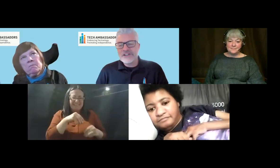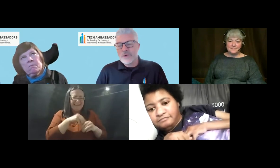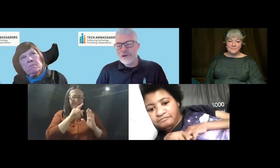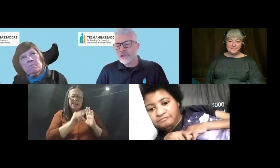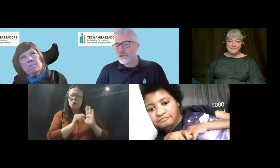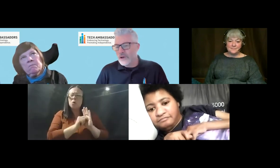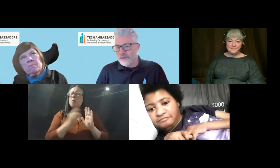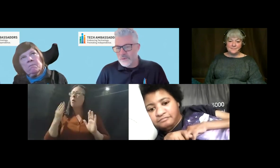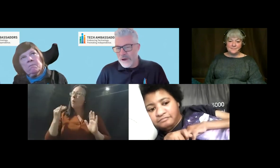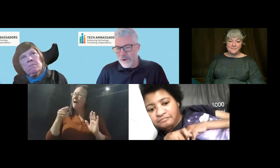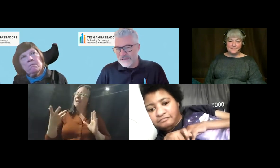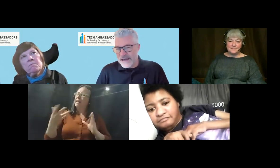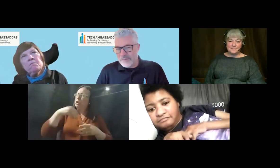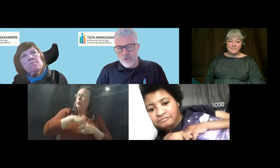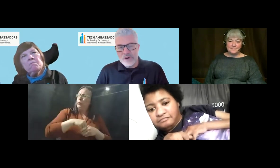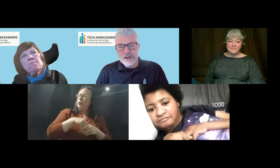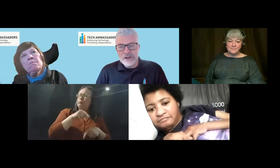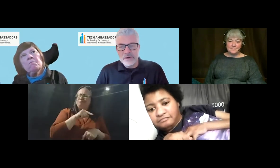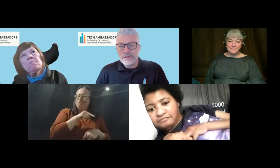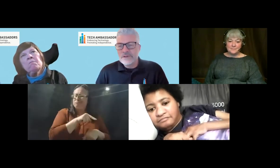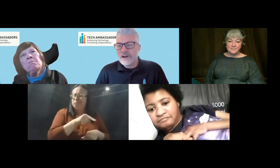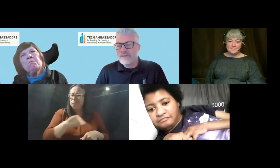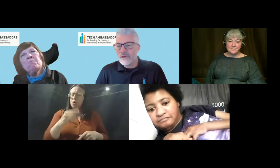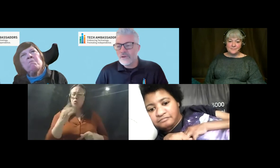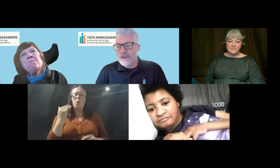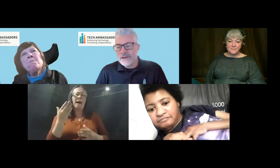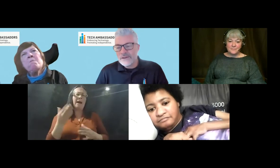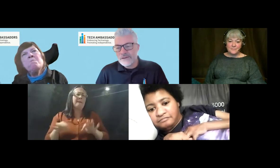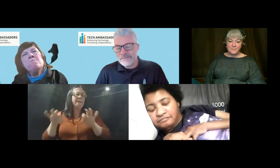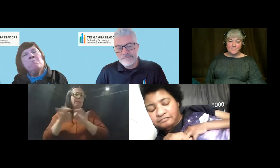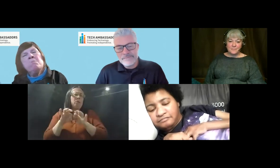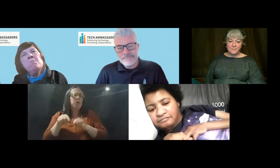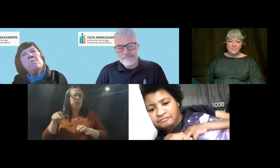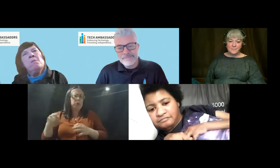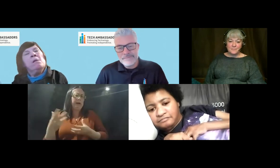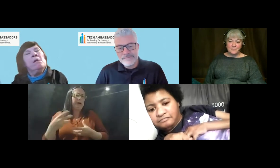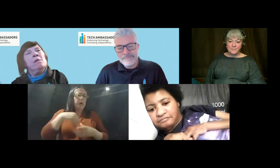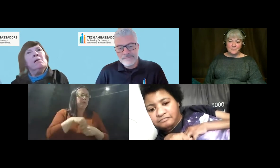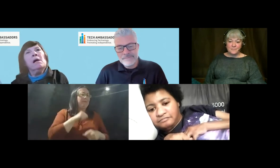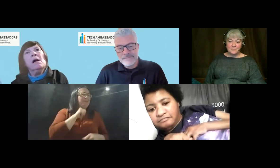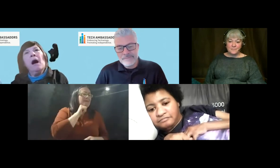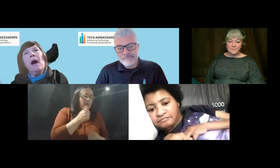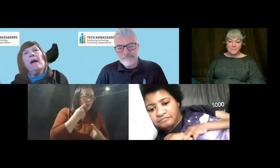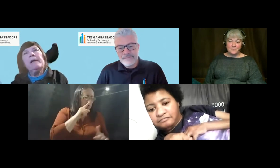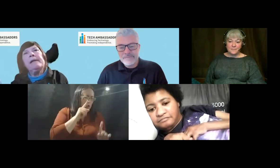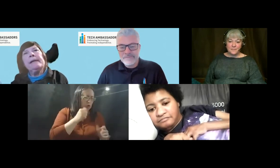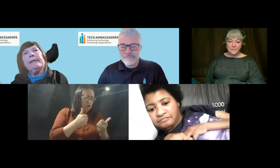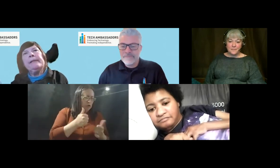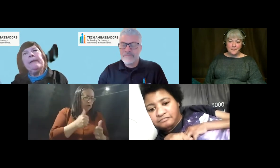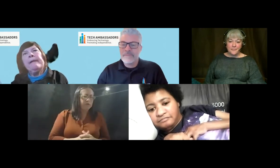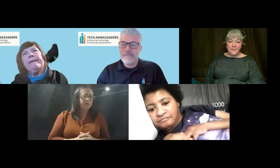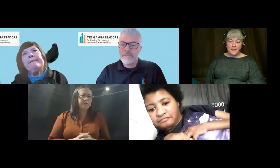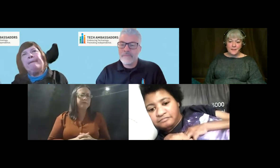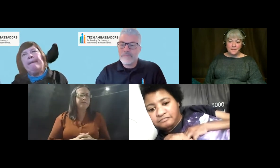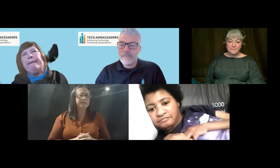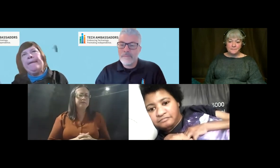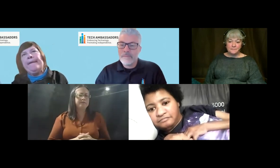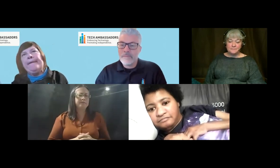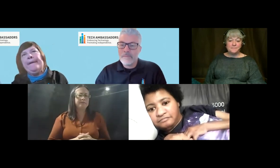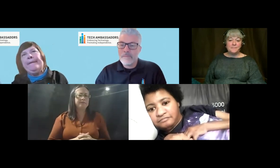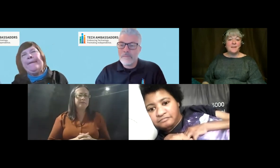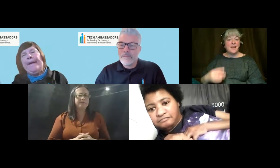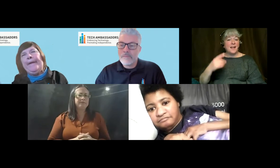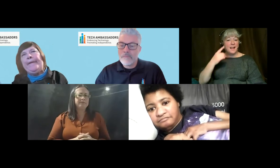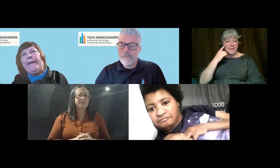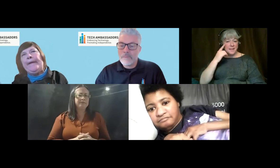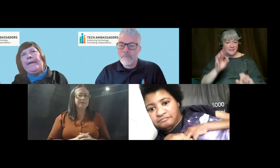why did you include those? Why was that important to you to cover those things? well, I think it's important